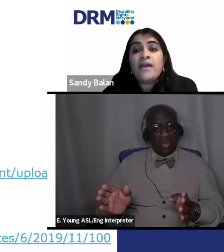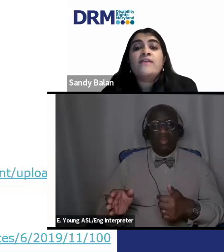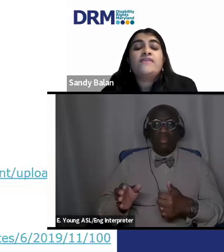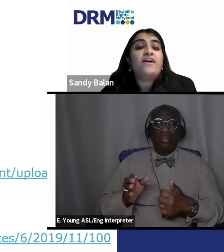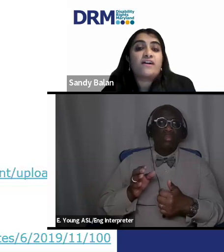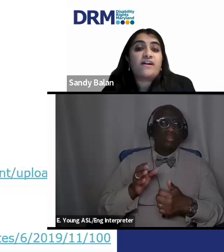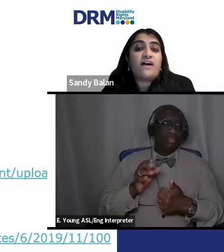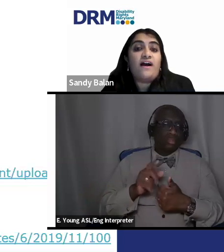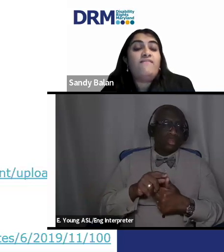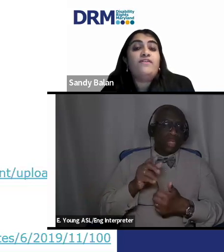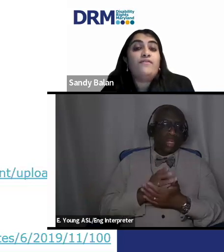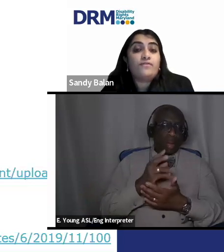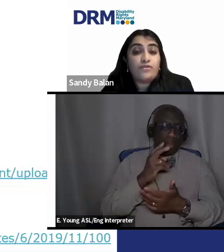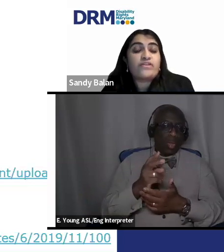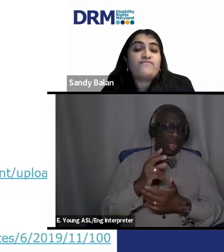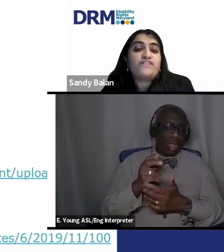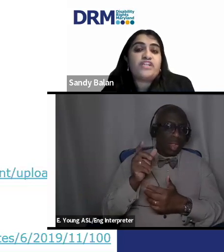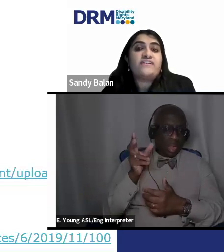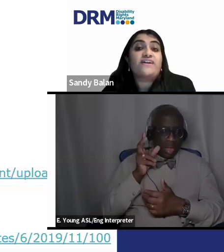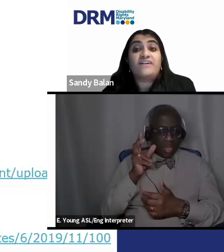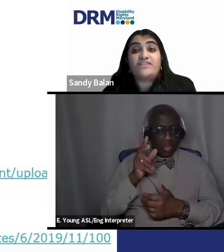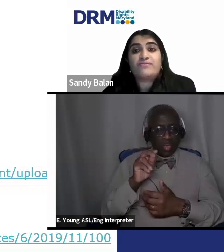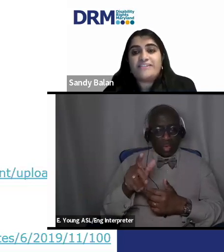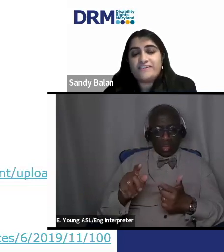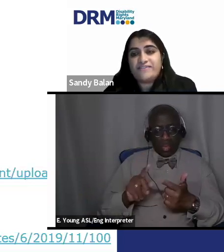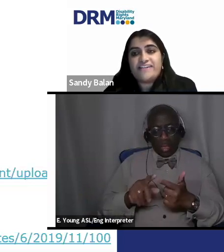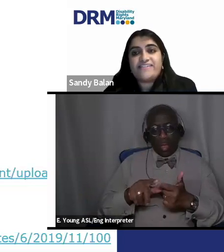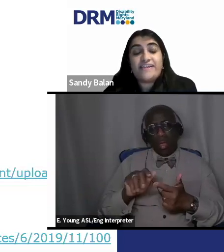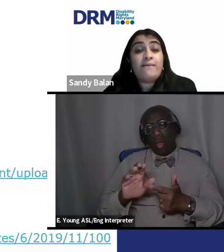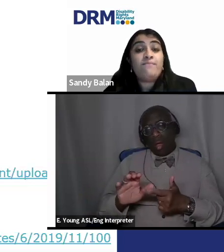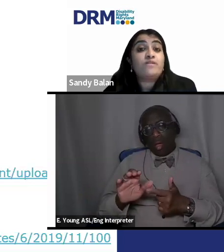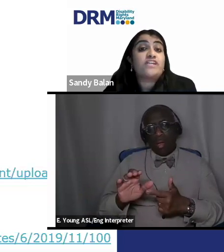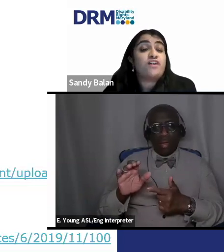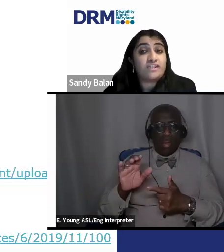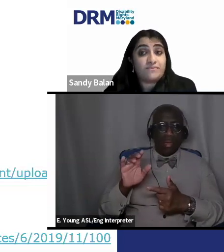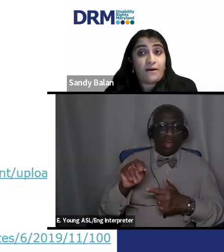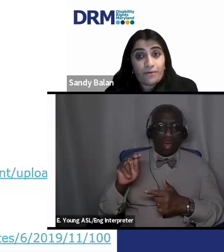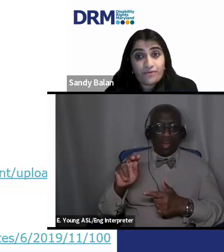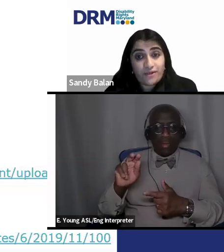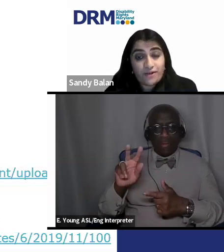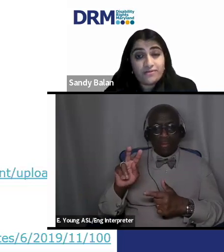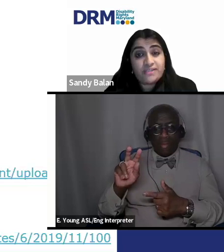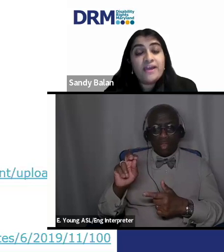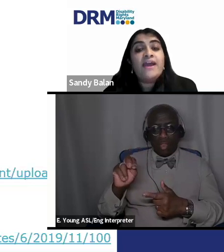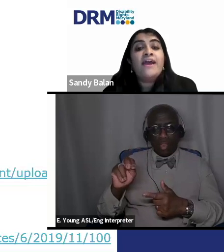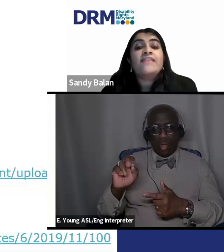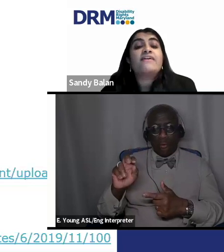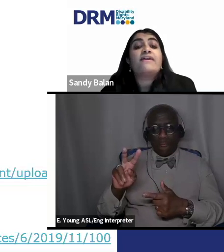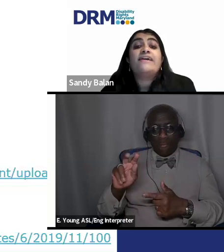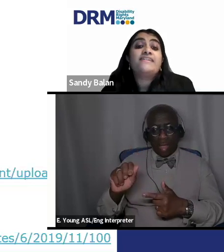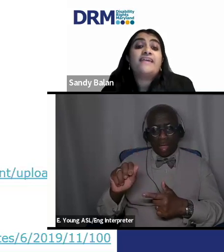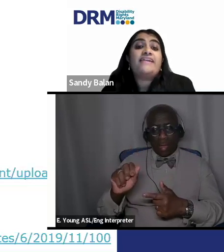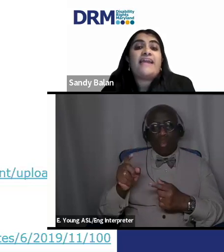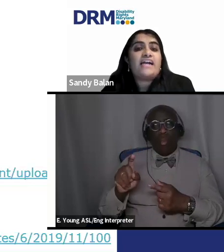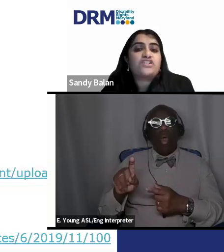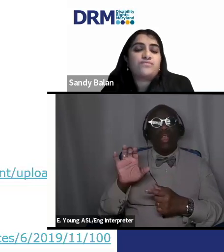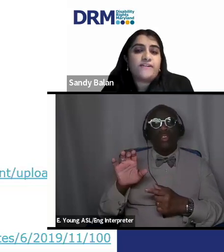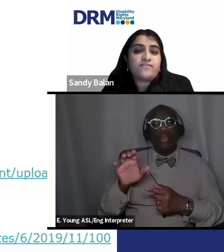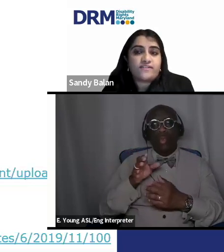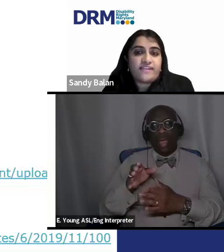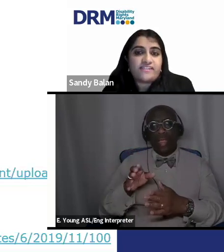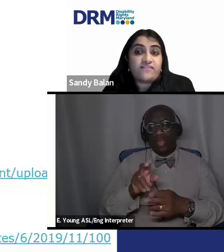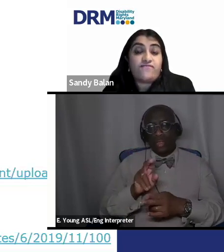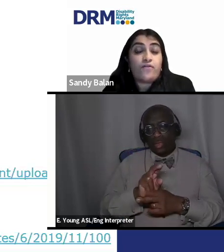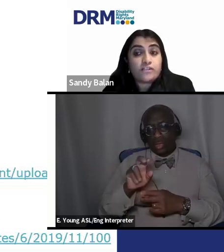tool, the ARC of Northern Virginia's 100 Ways to Use SDM, which I talked about both of those. There is a